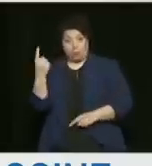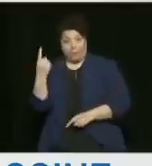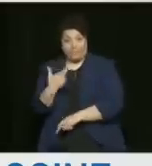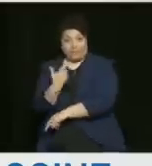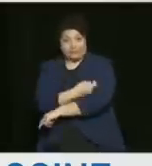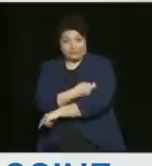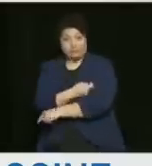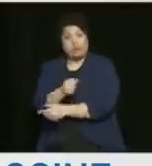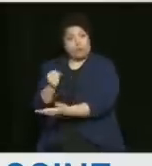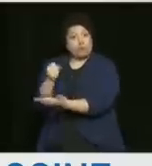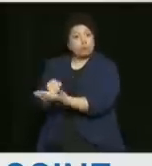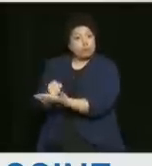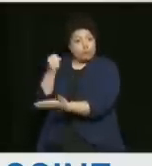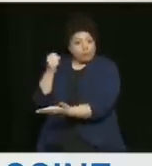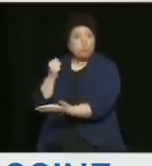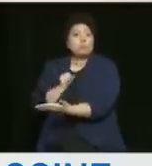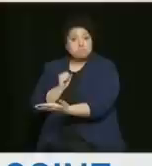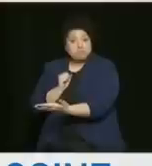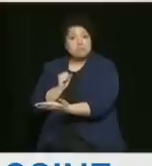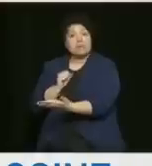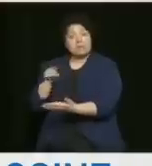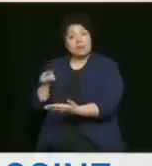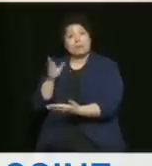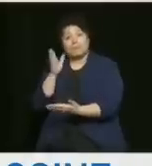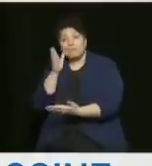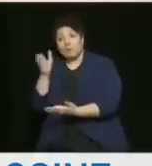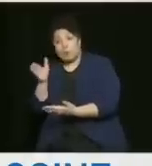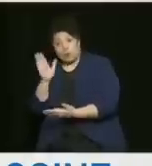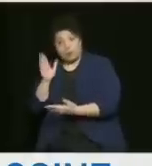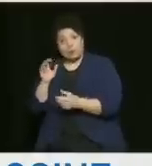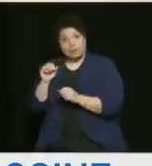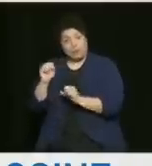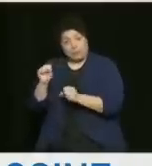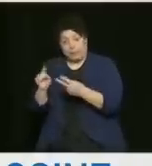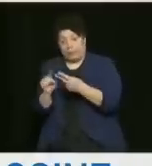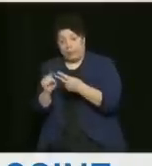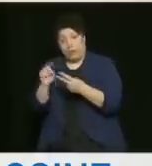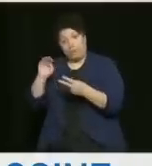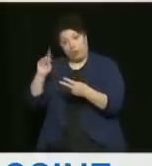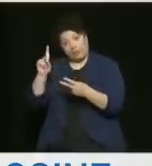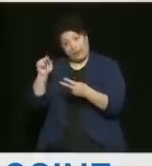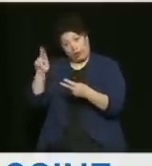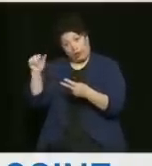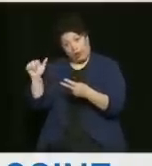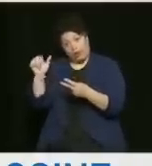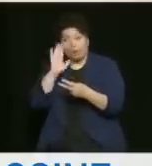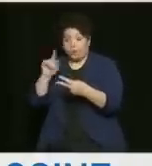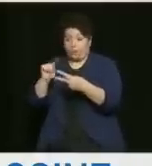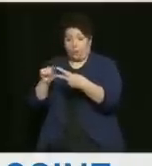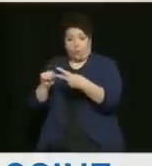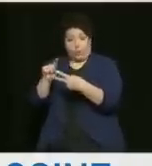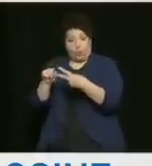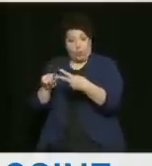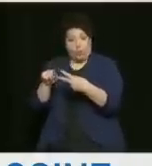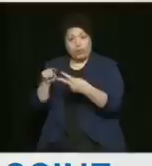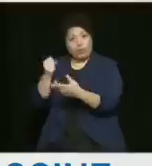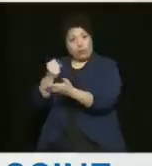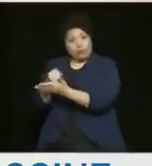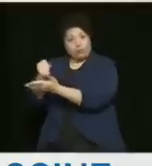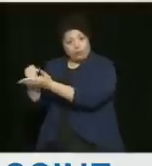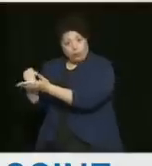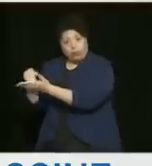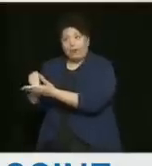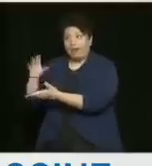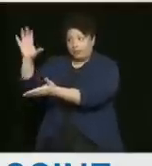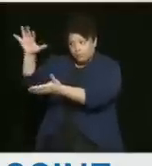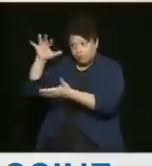continues with respect to having potentially both Pfizer and the Moderna vaccine in hand. So one thing I think that we've already shared